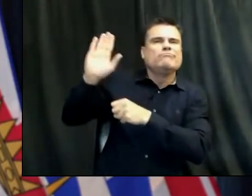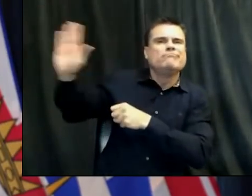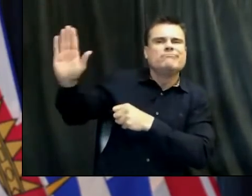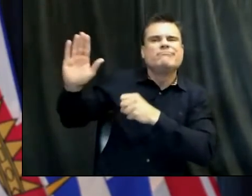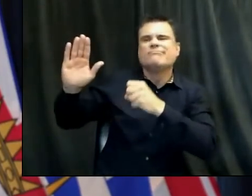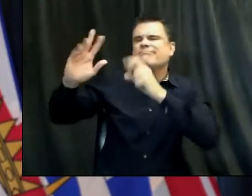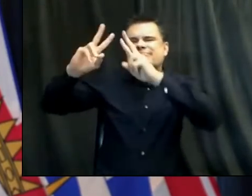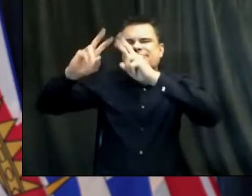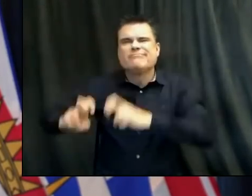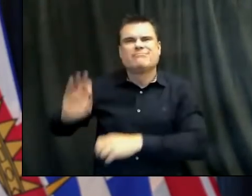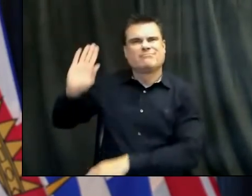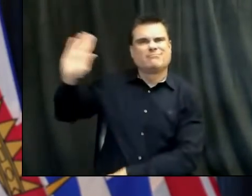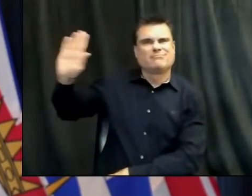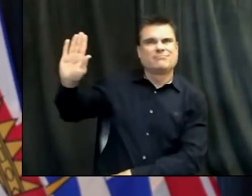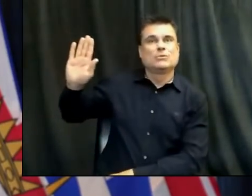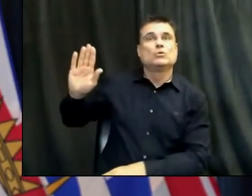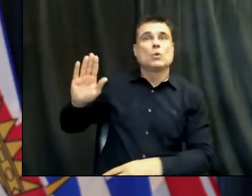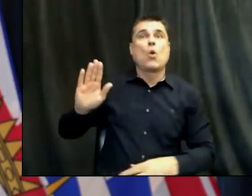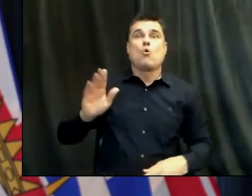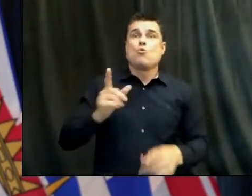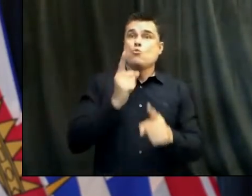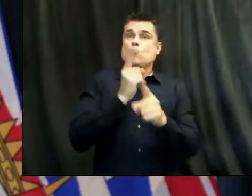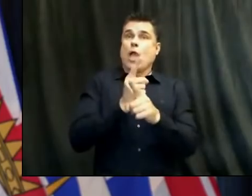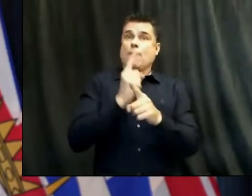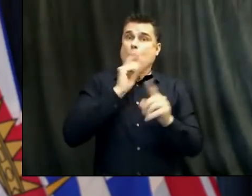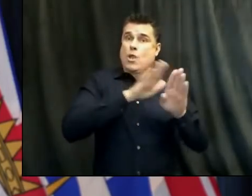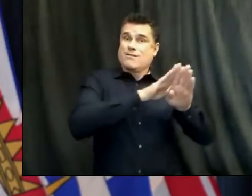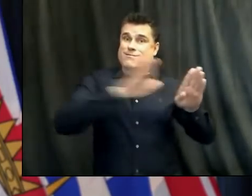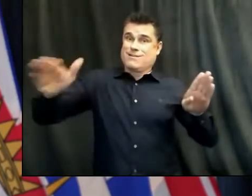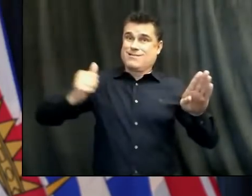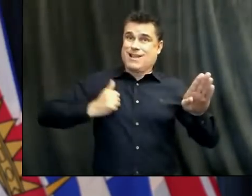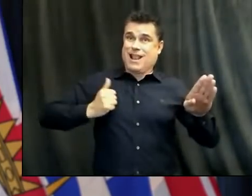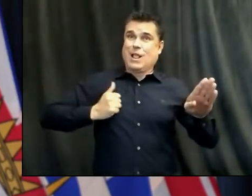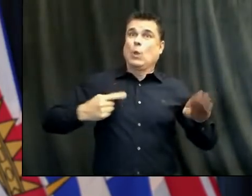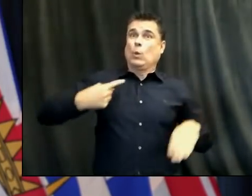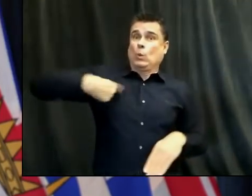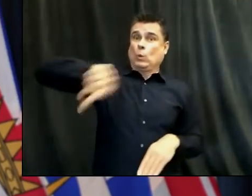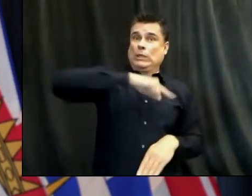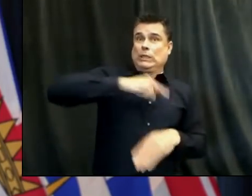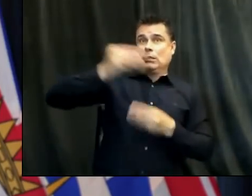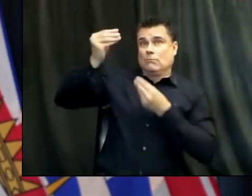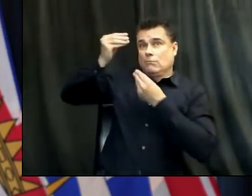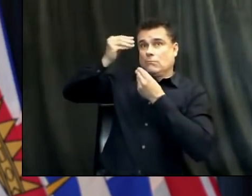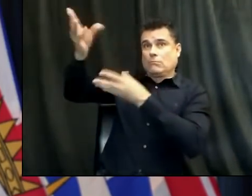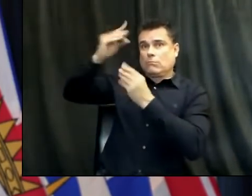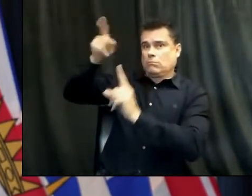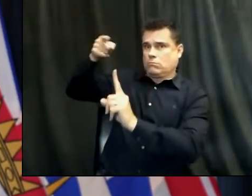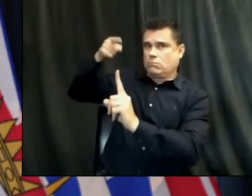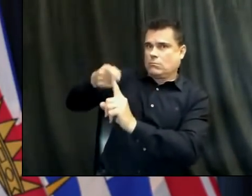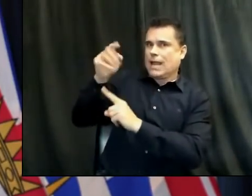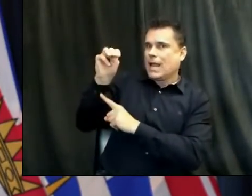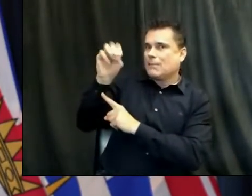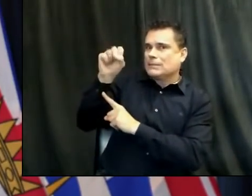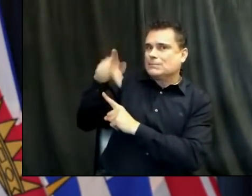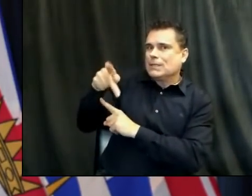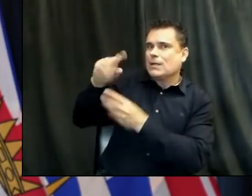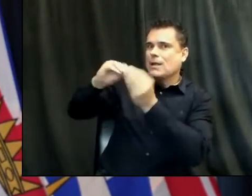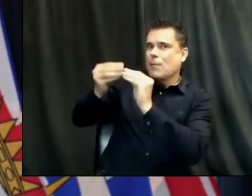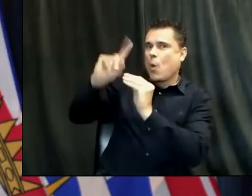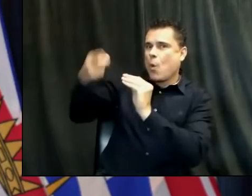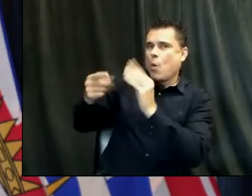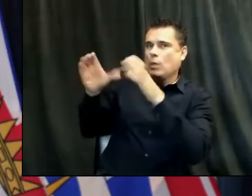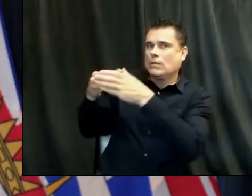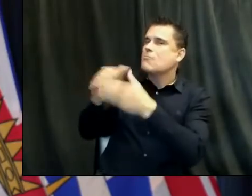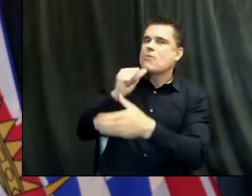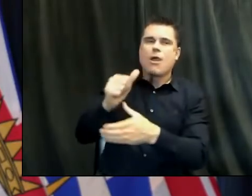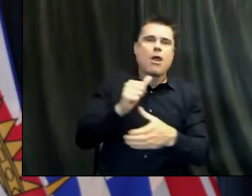large part of it. And so people who are repeatedly tested over time, usually low risk, although we're also seeing an increase